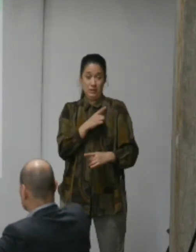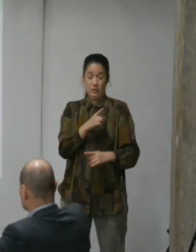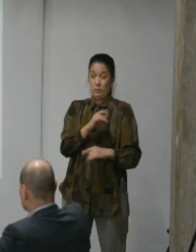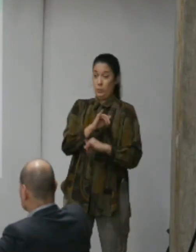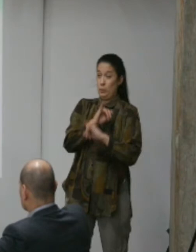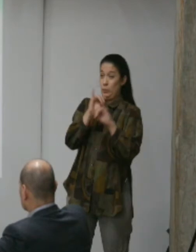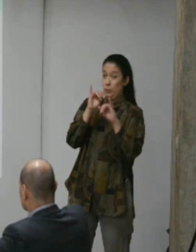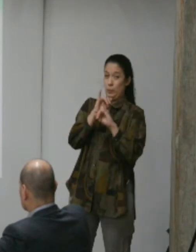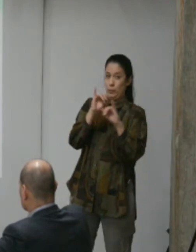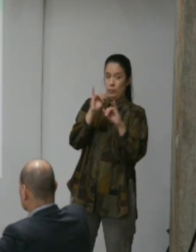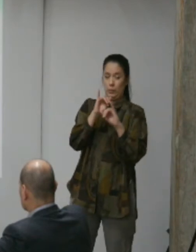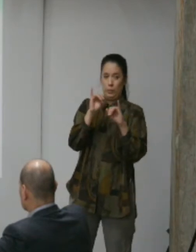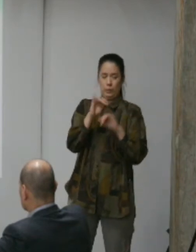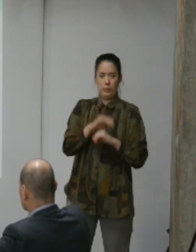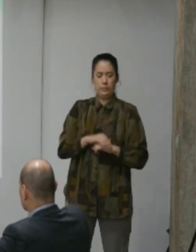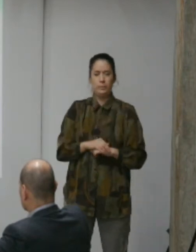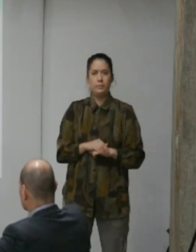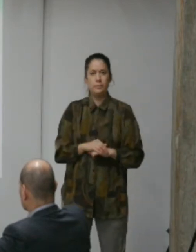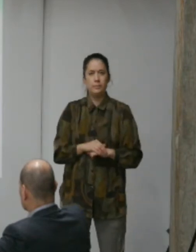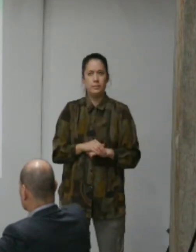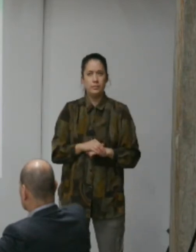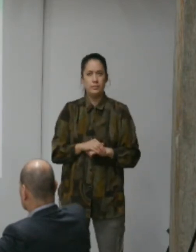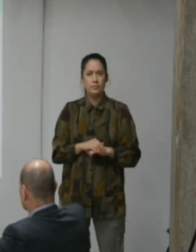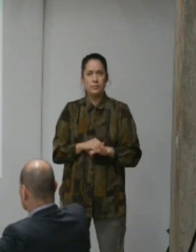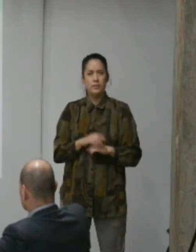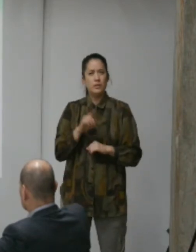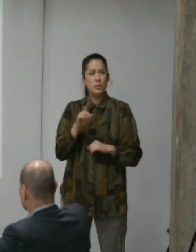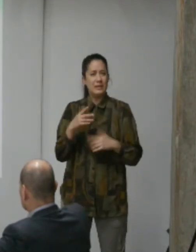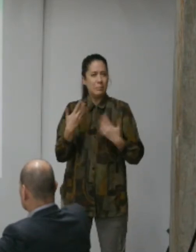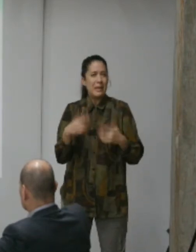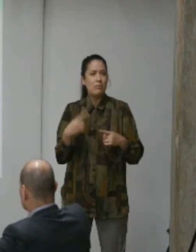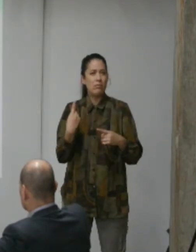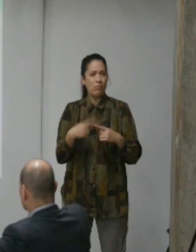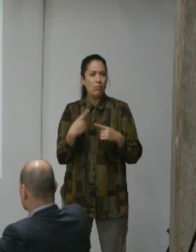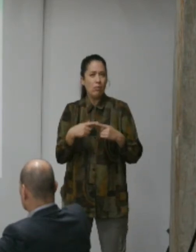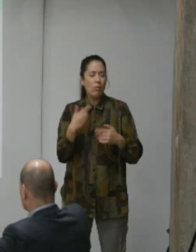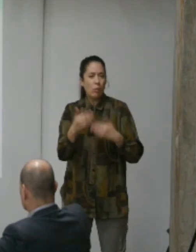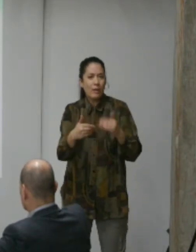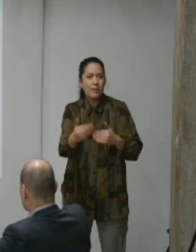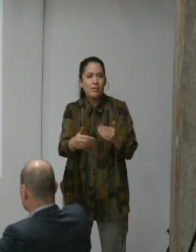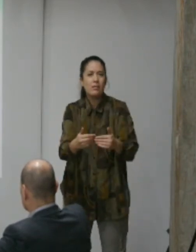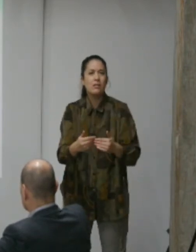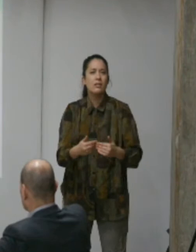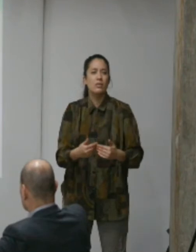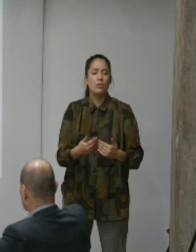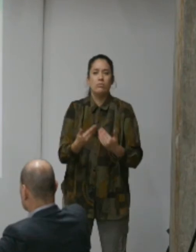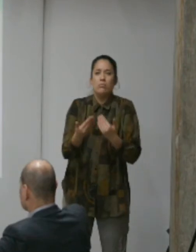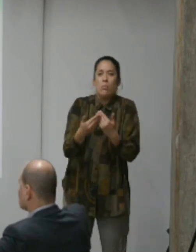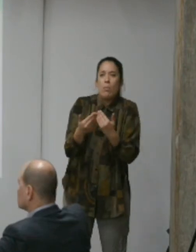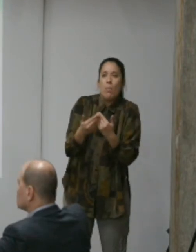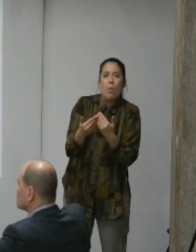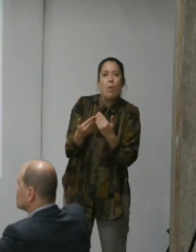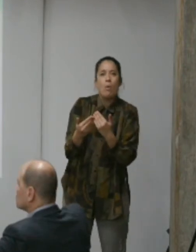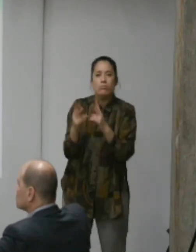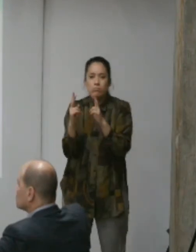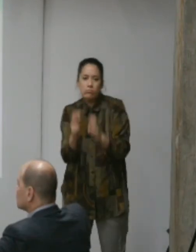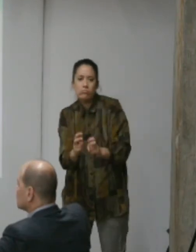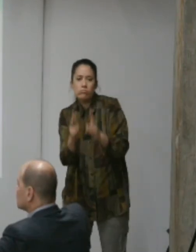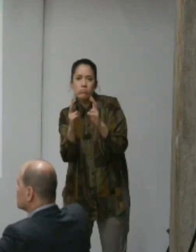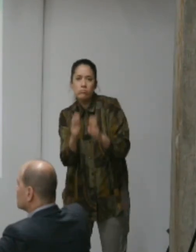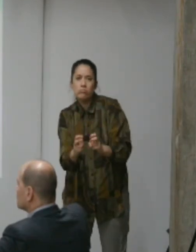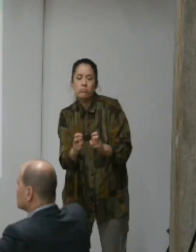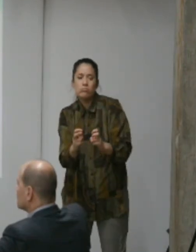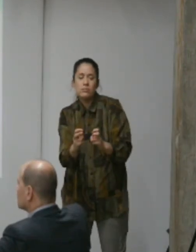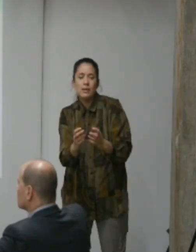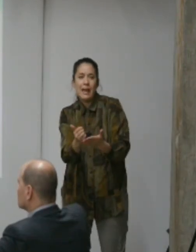or actually quite quickly, I think, because it's not been that many years, like new understandings of that have built up and been